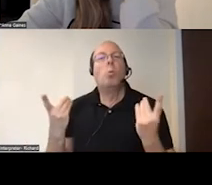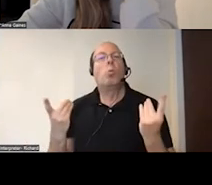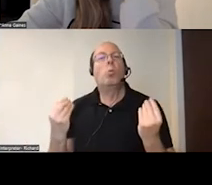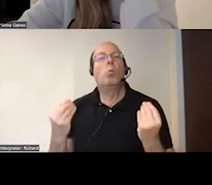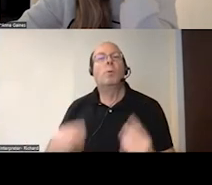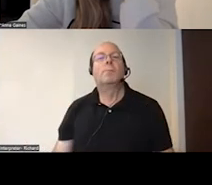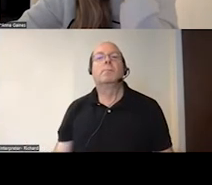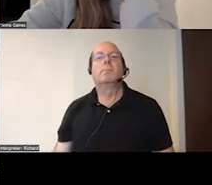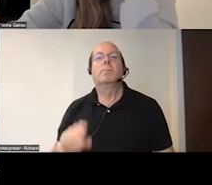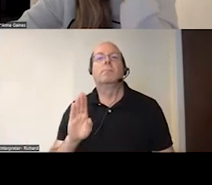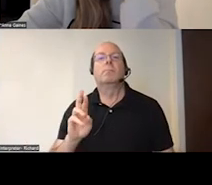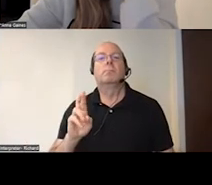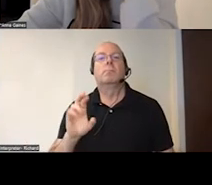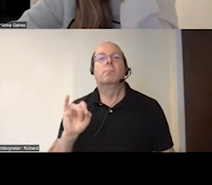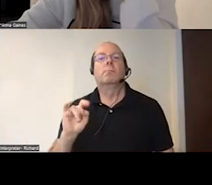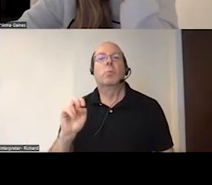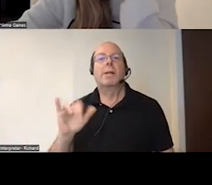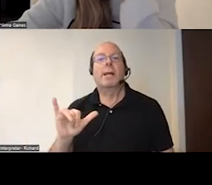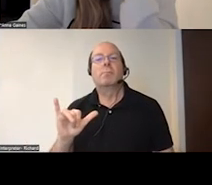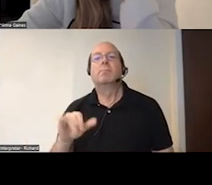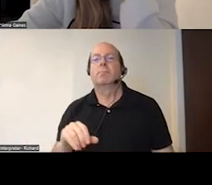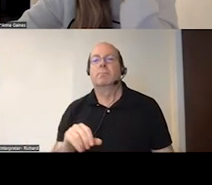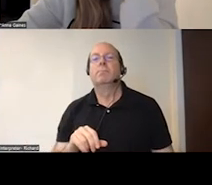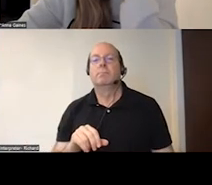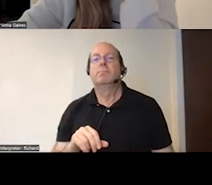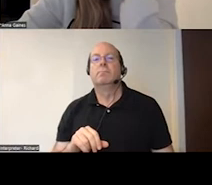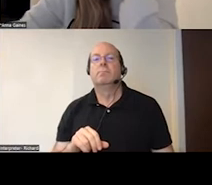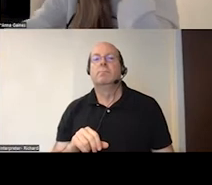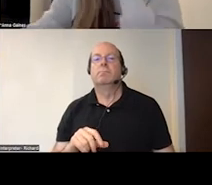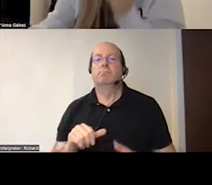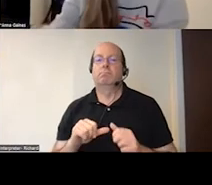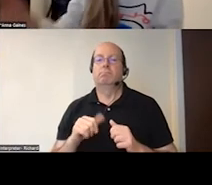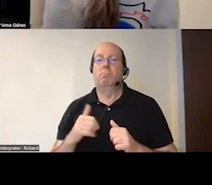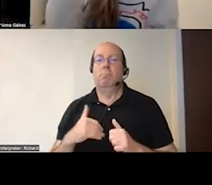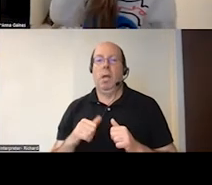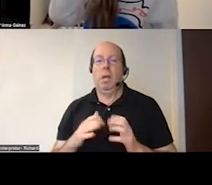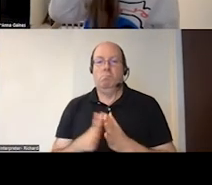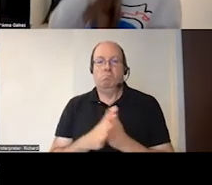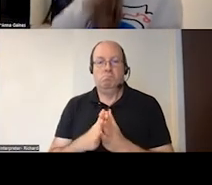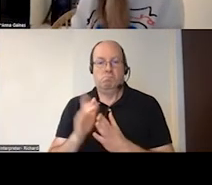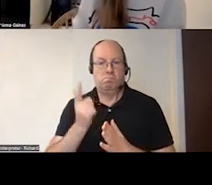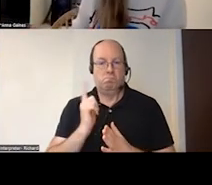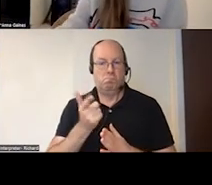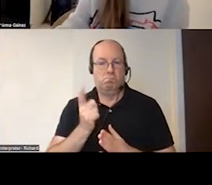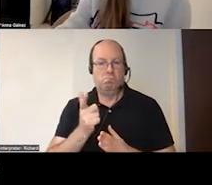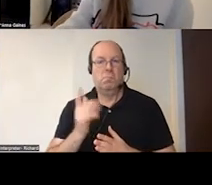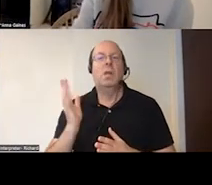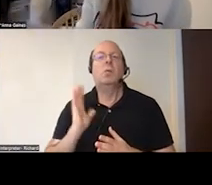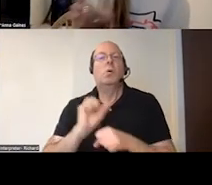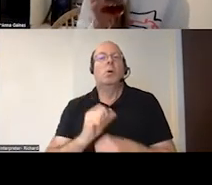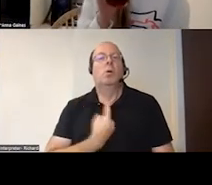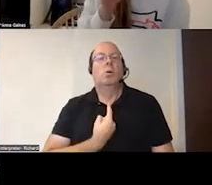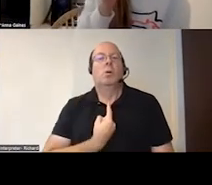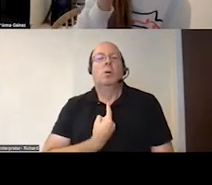I'd like to mention one thing too about how I keep my motivation. In the past, I've worked by myself,